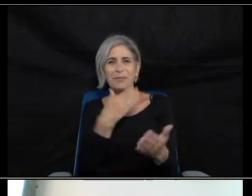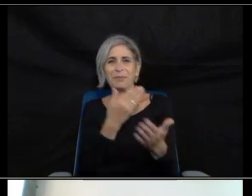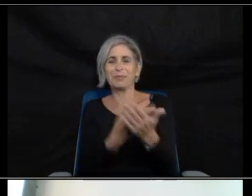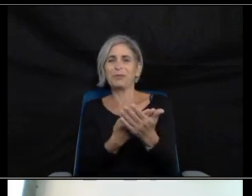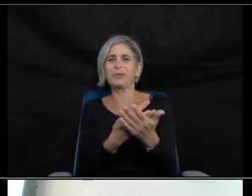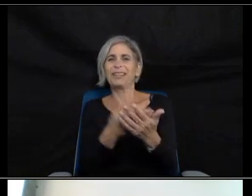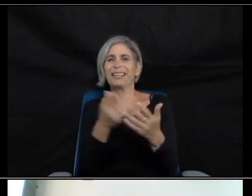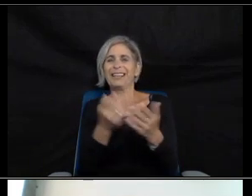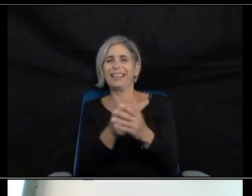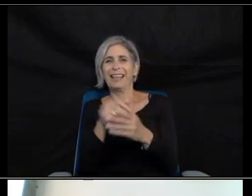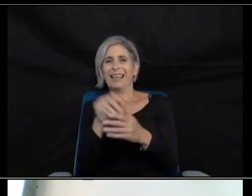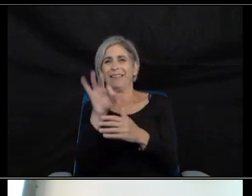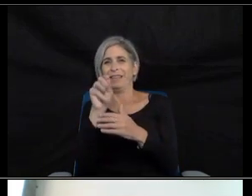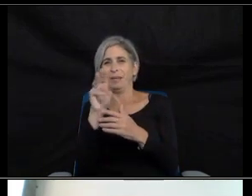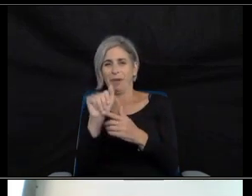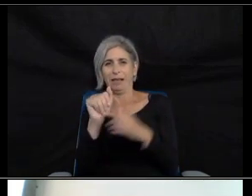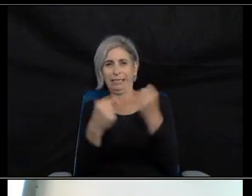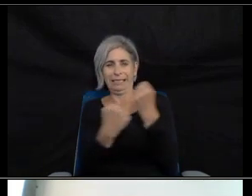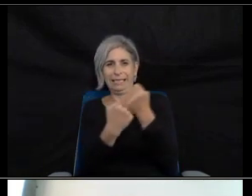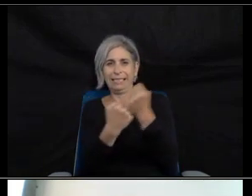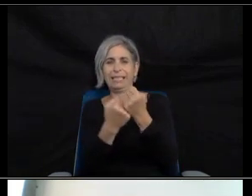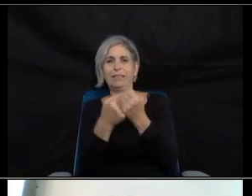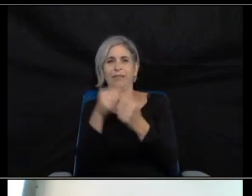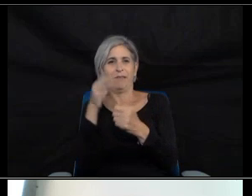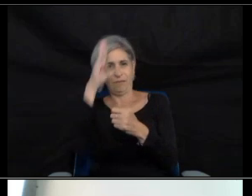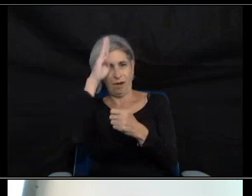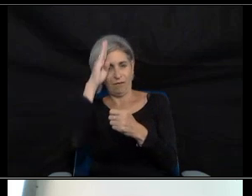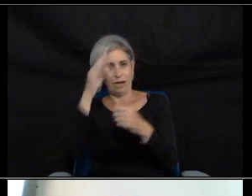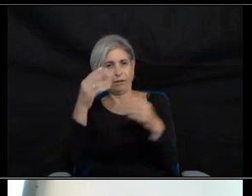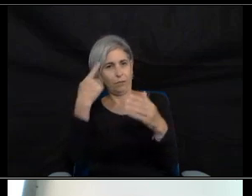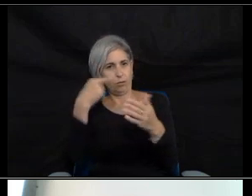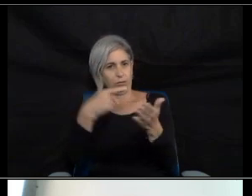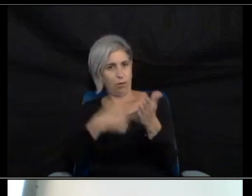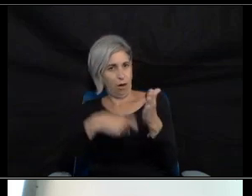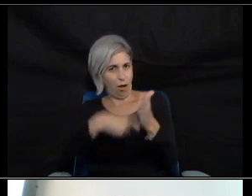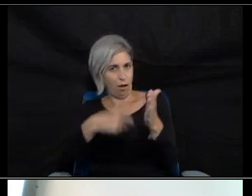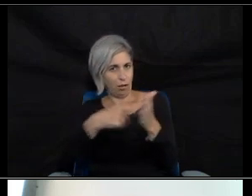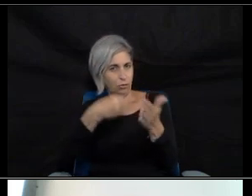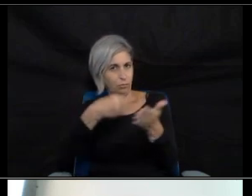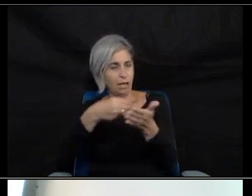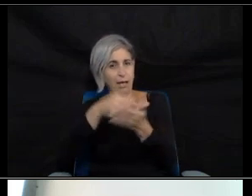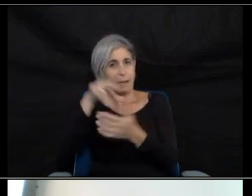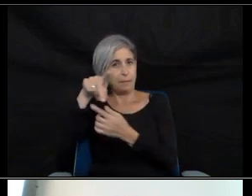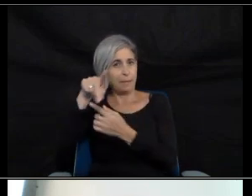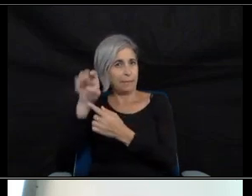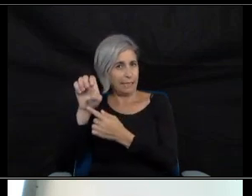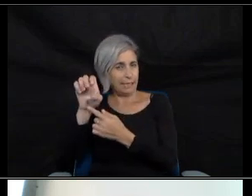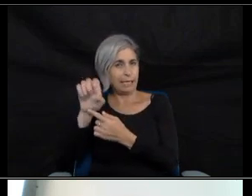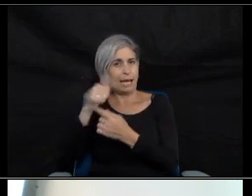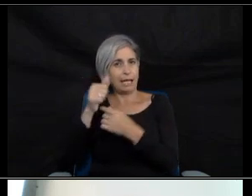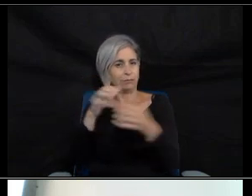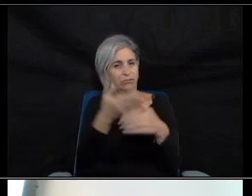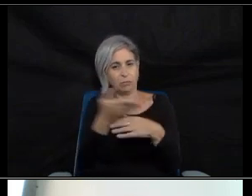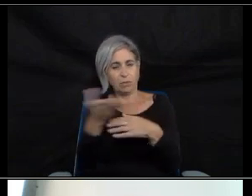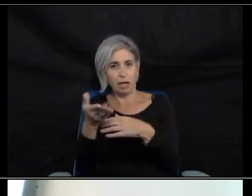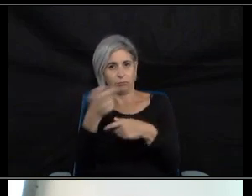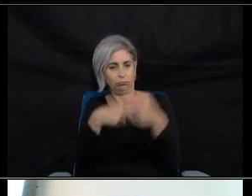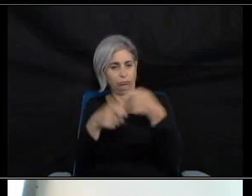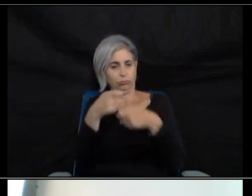the acceptance of a FEMA 2020 assistance to firefighters grant to cover the cost of purchasing PPE and related supplies, including reimbursement